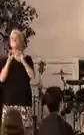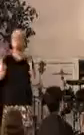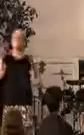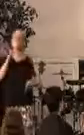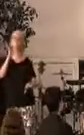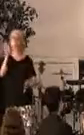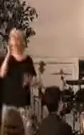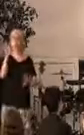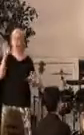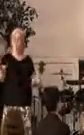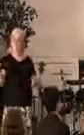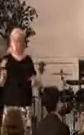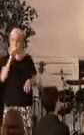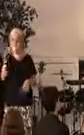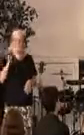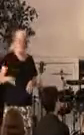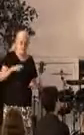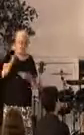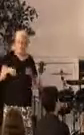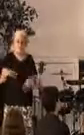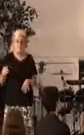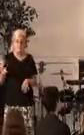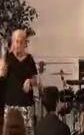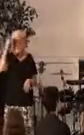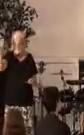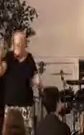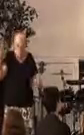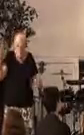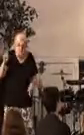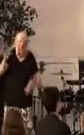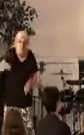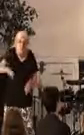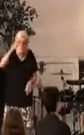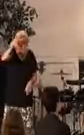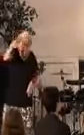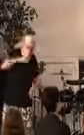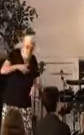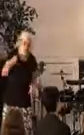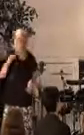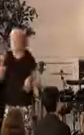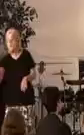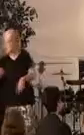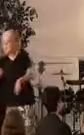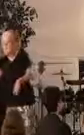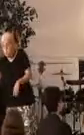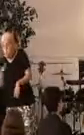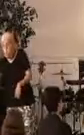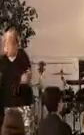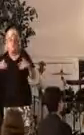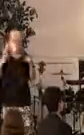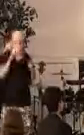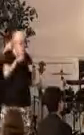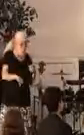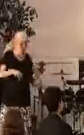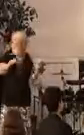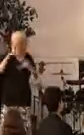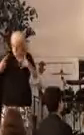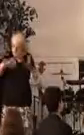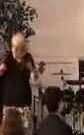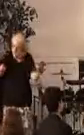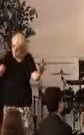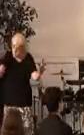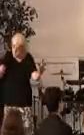require great brilliance. It requires a man or a woman, and I'm speaking to all of you as men and women, not as